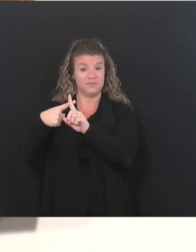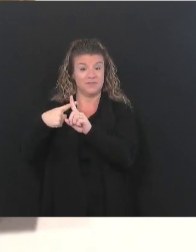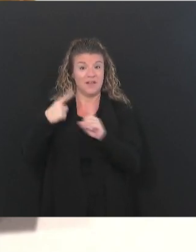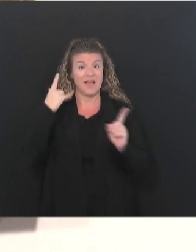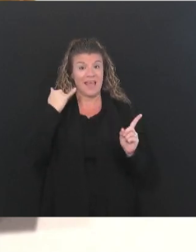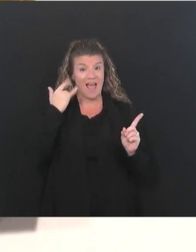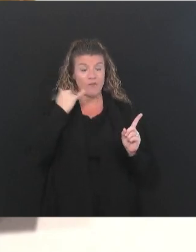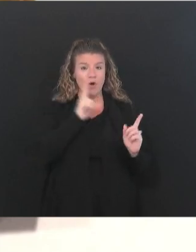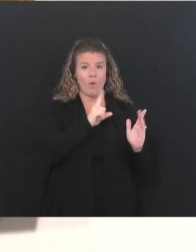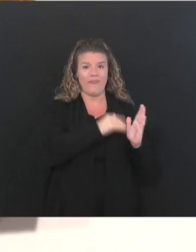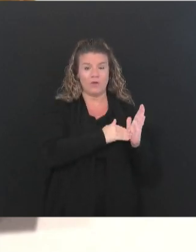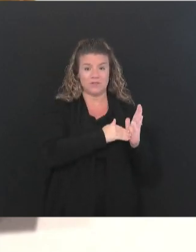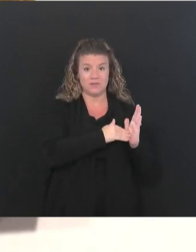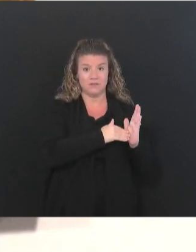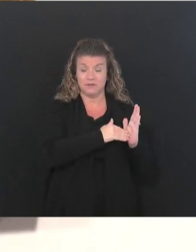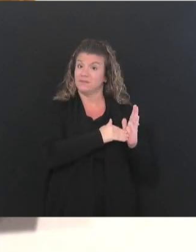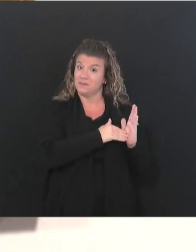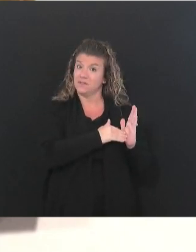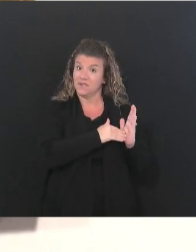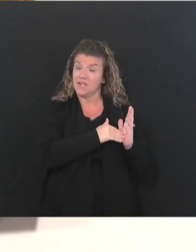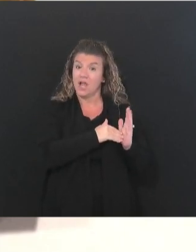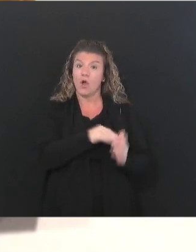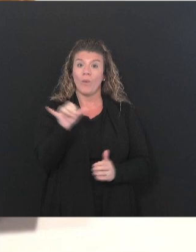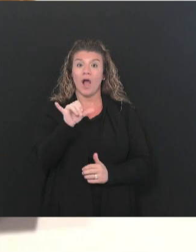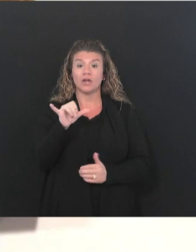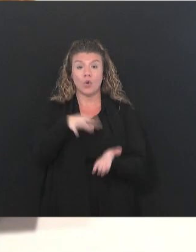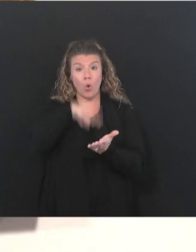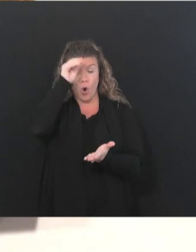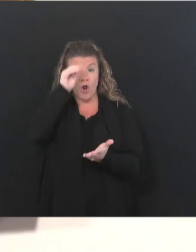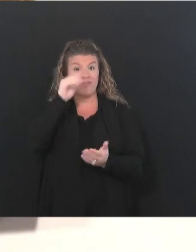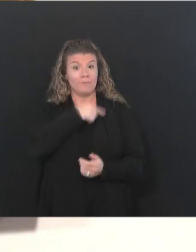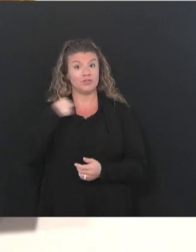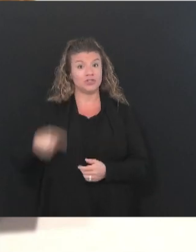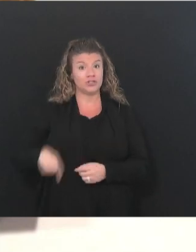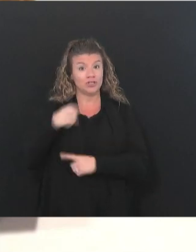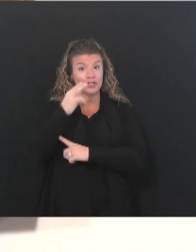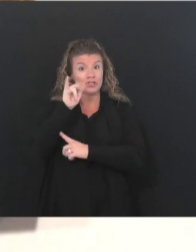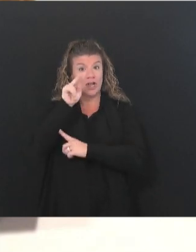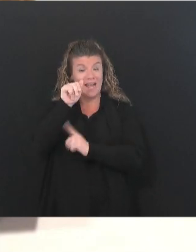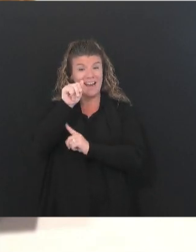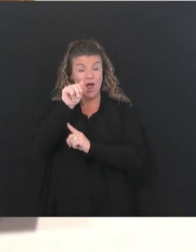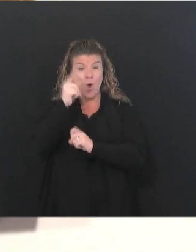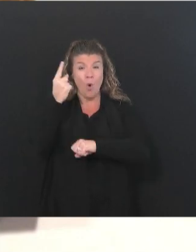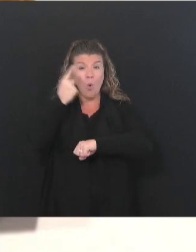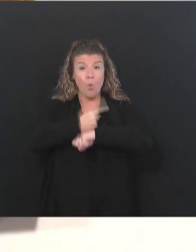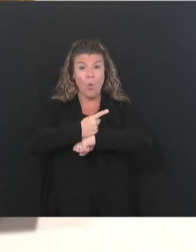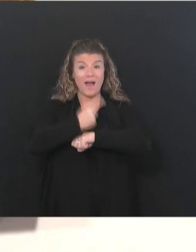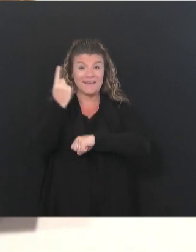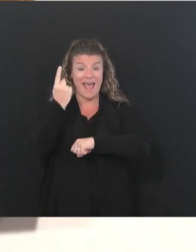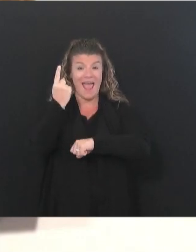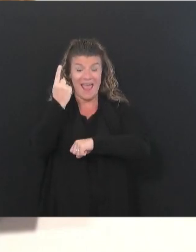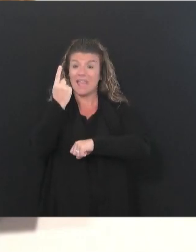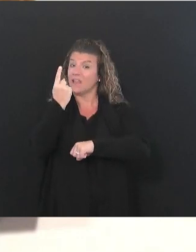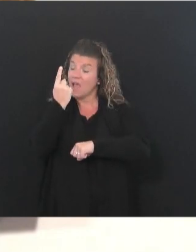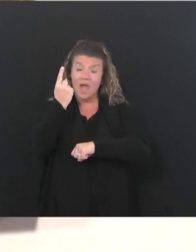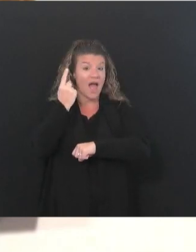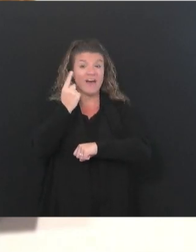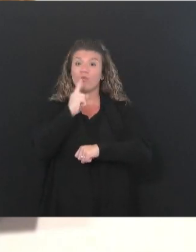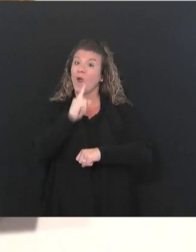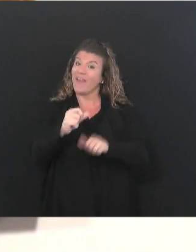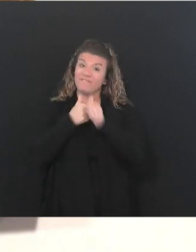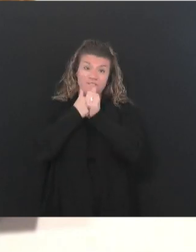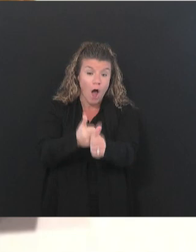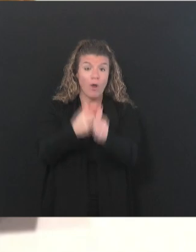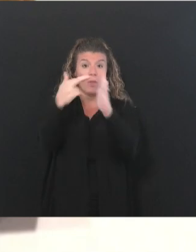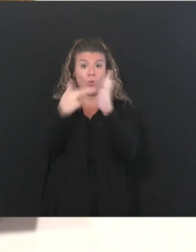Francisco had 1,000. And we also know from the China experience, a single day of really doubling down can reduce the